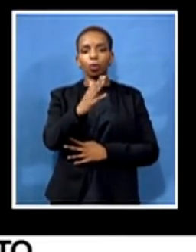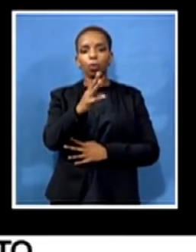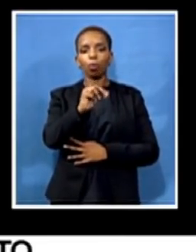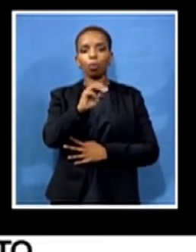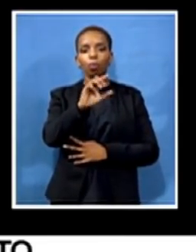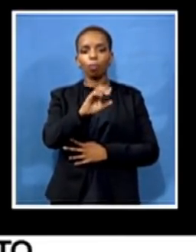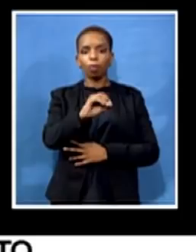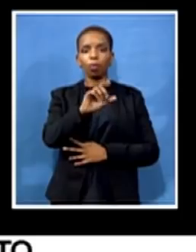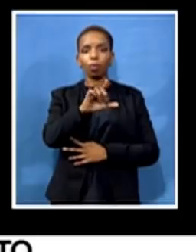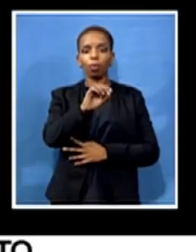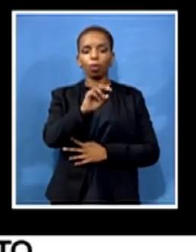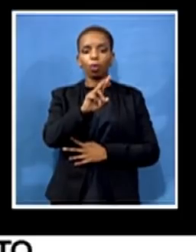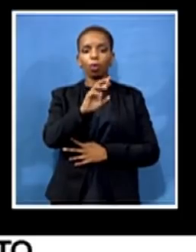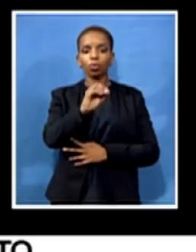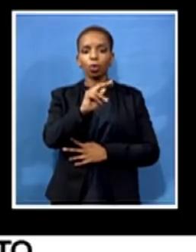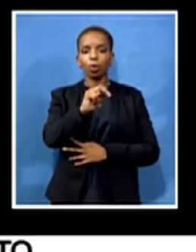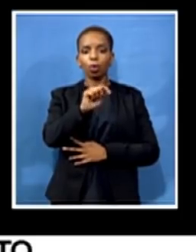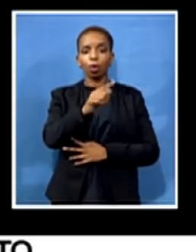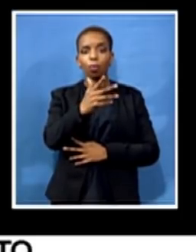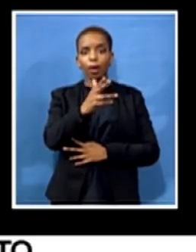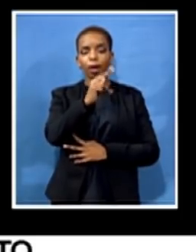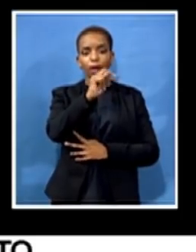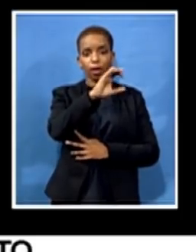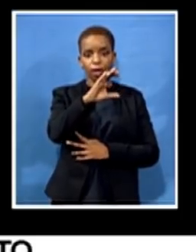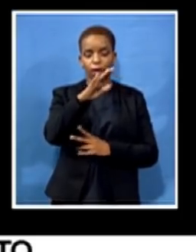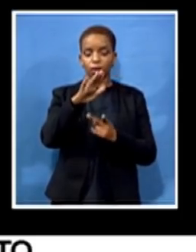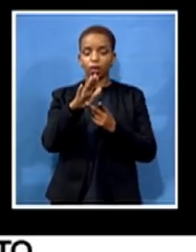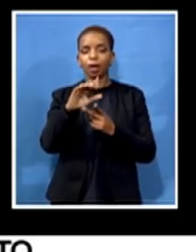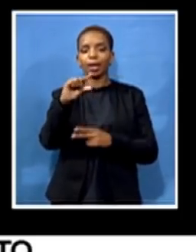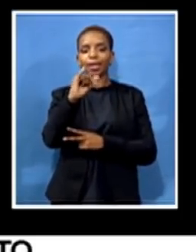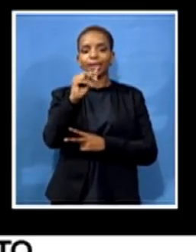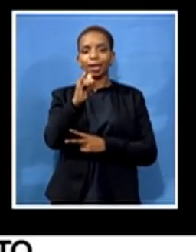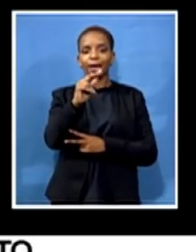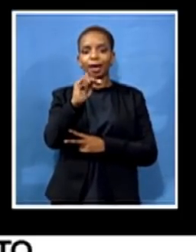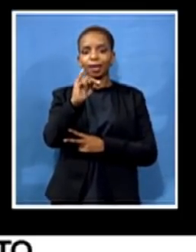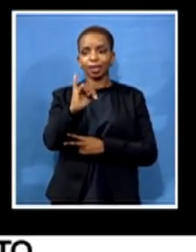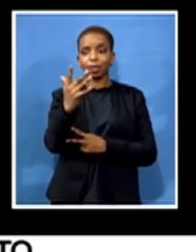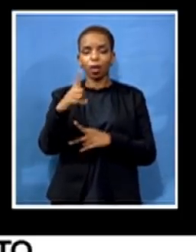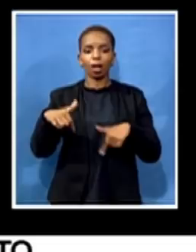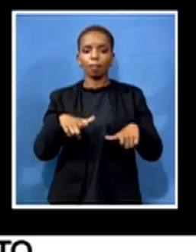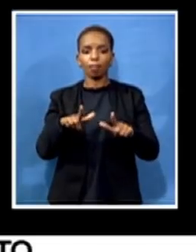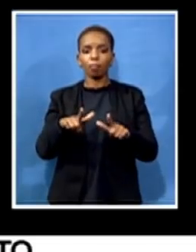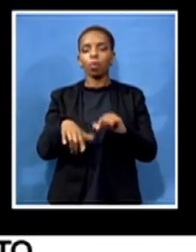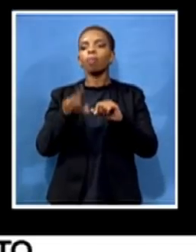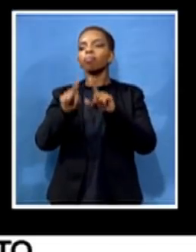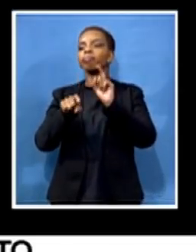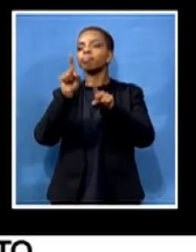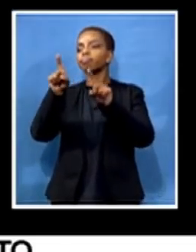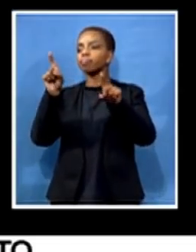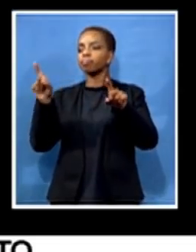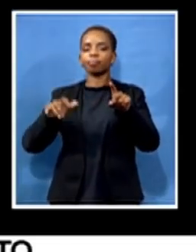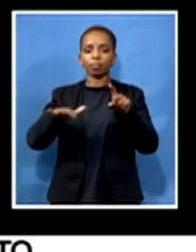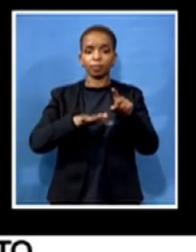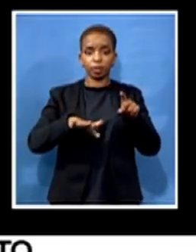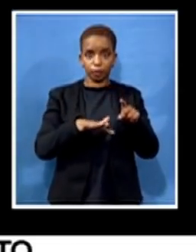Giani in Limpopo, and many other parts of the country. Can you take us into confidence as to so